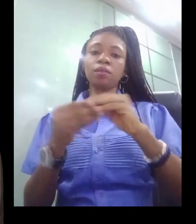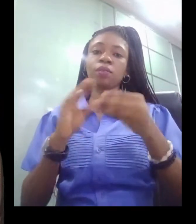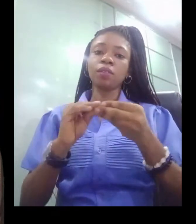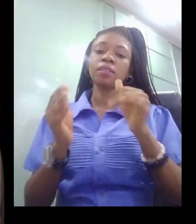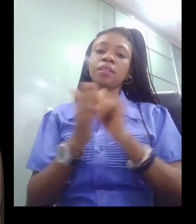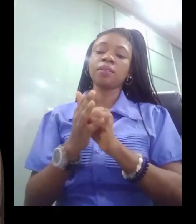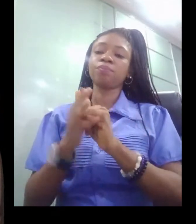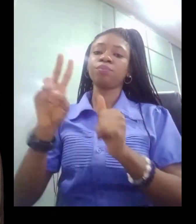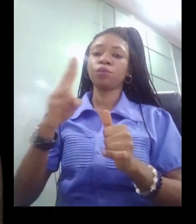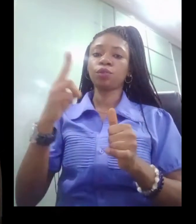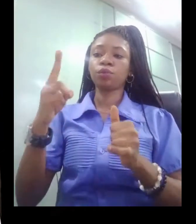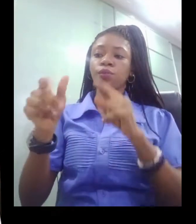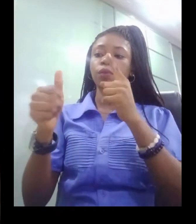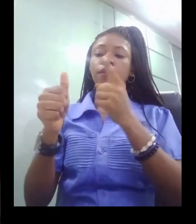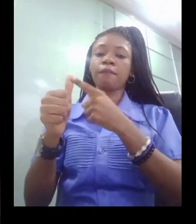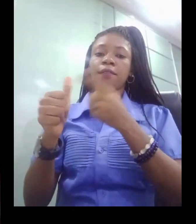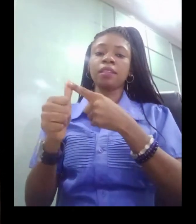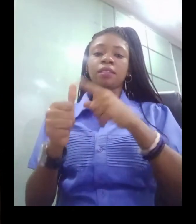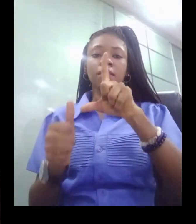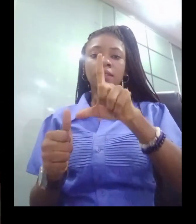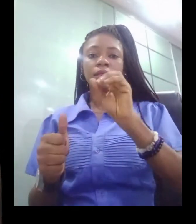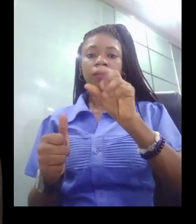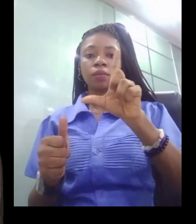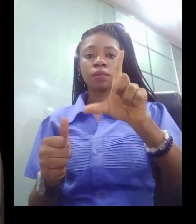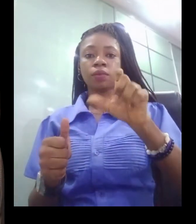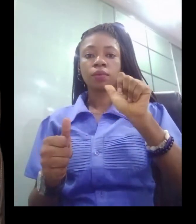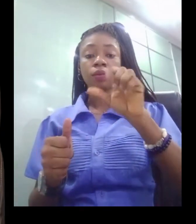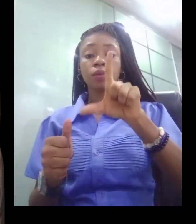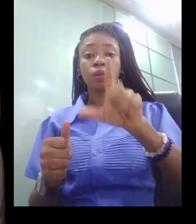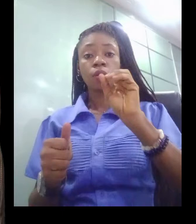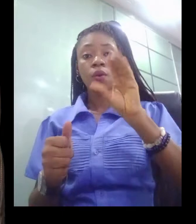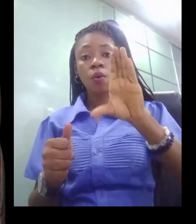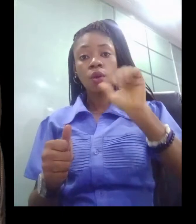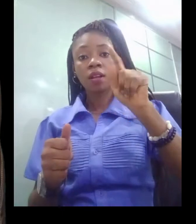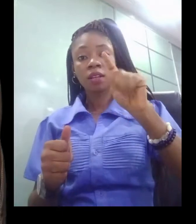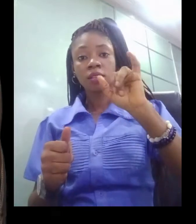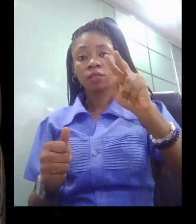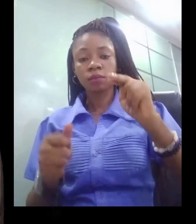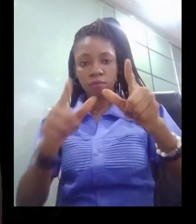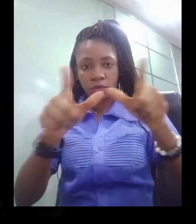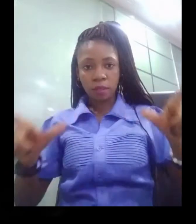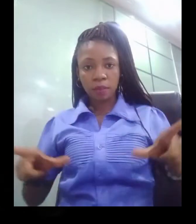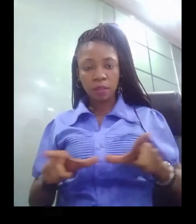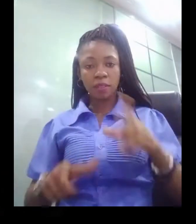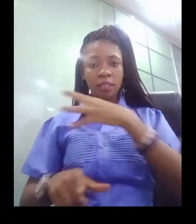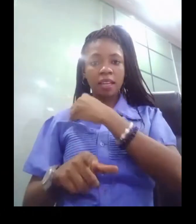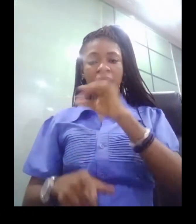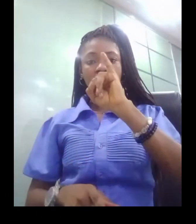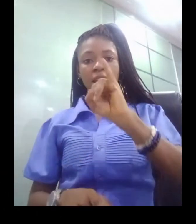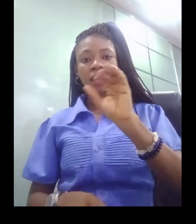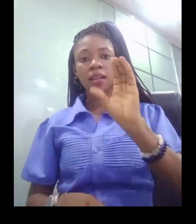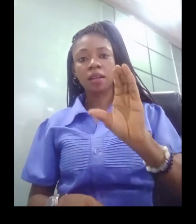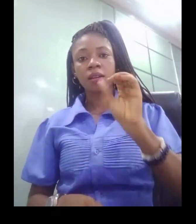location and iconicity. I know when I was dealing with